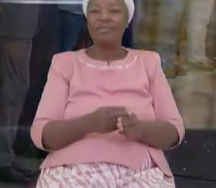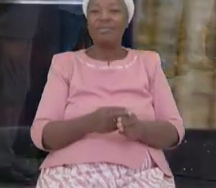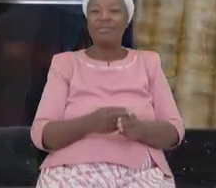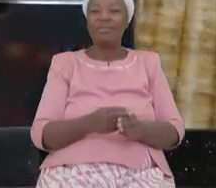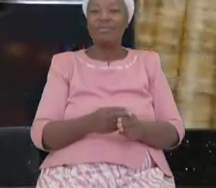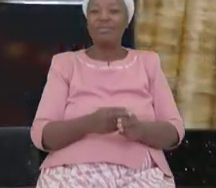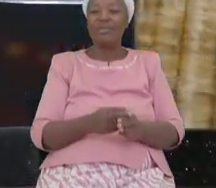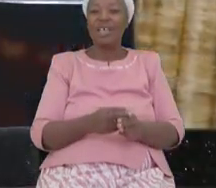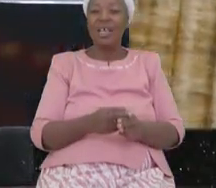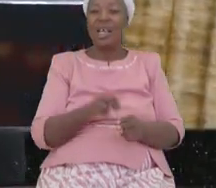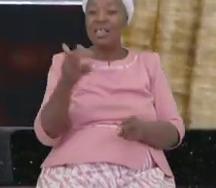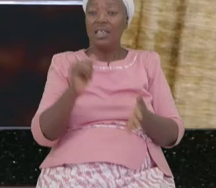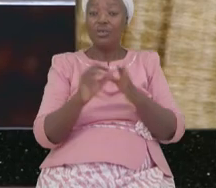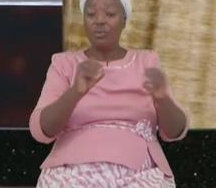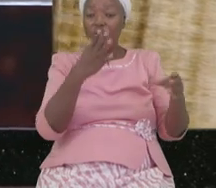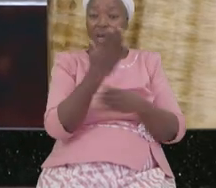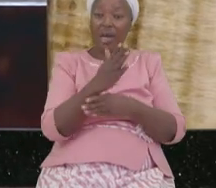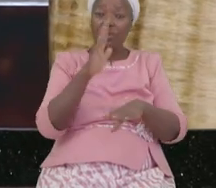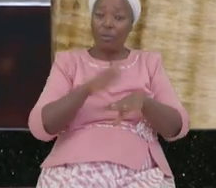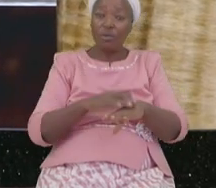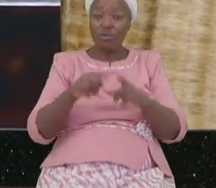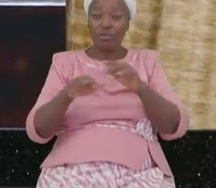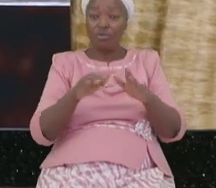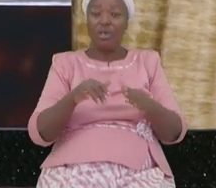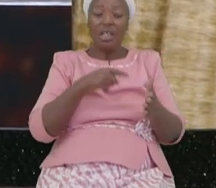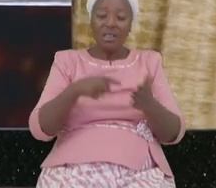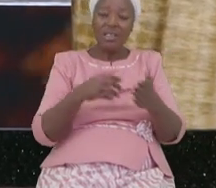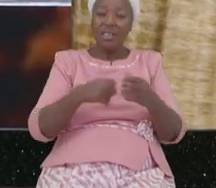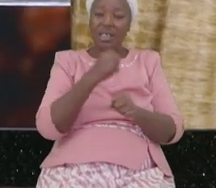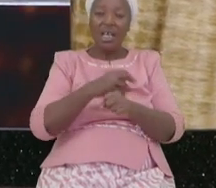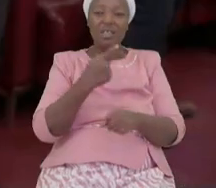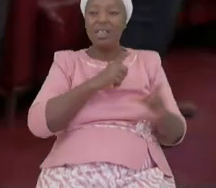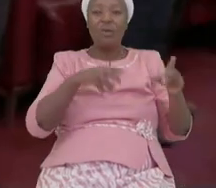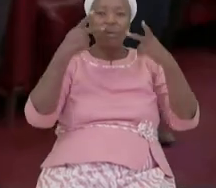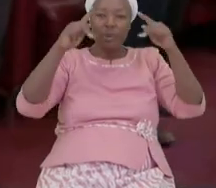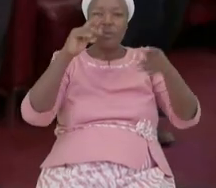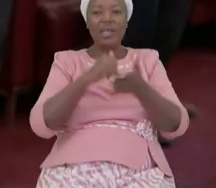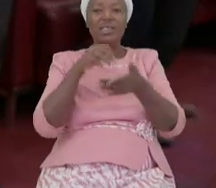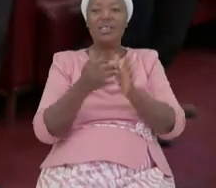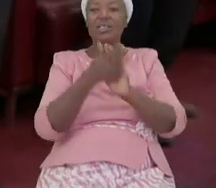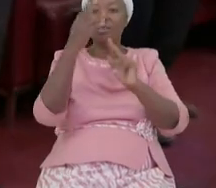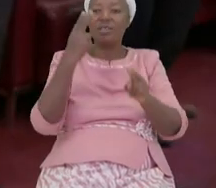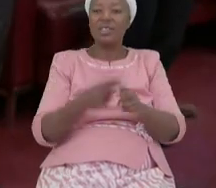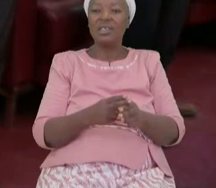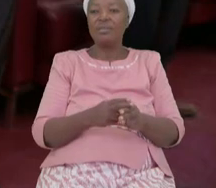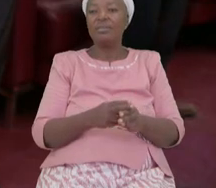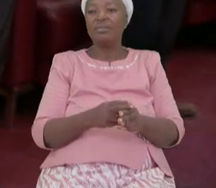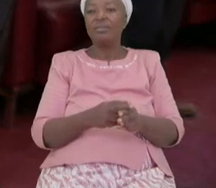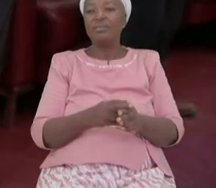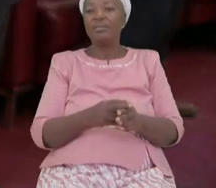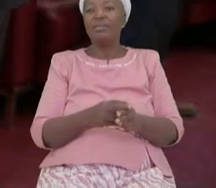Whatever you set your hand upon this year, the Lord will prosper and bless.